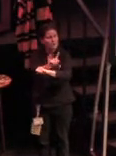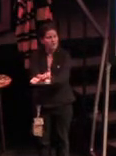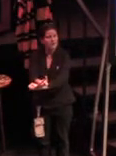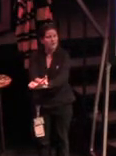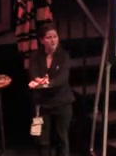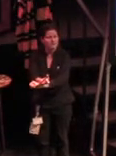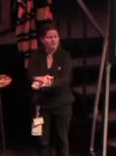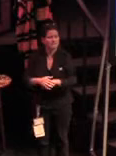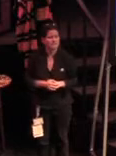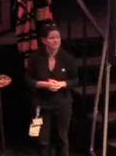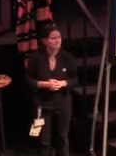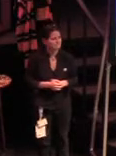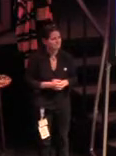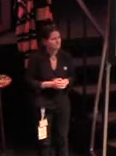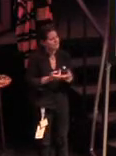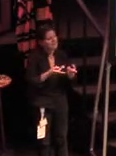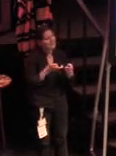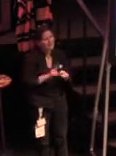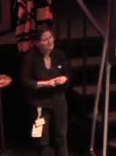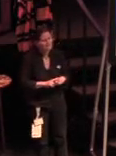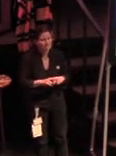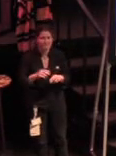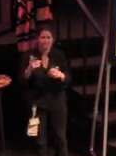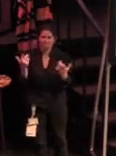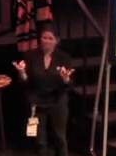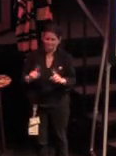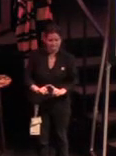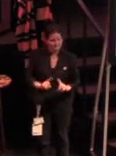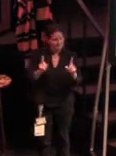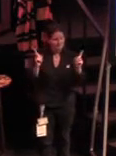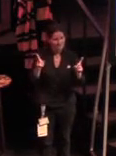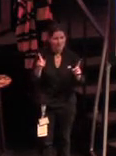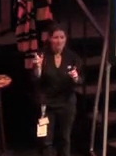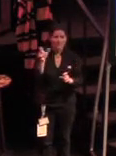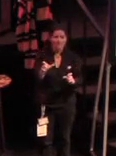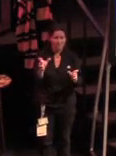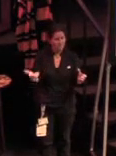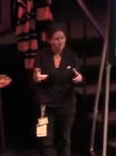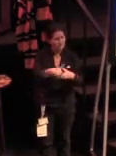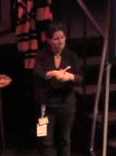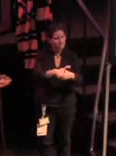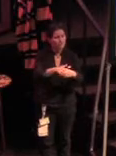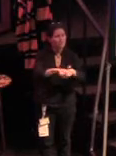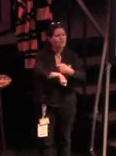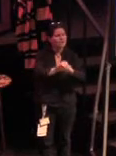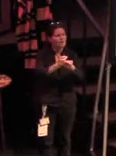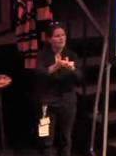But if we have different types of people sat around there, then that norm gets wider.